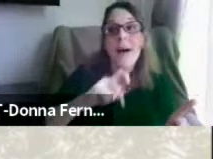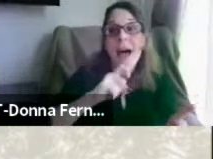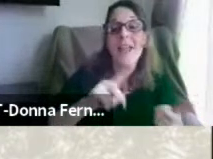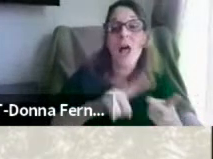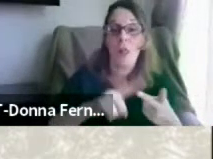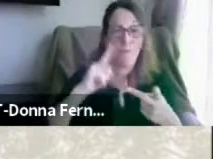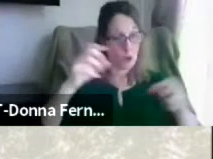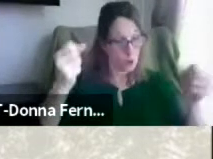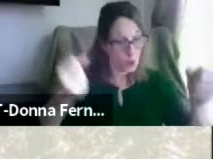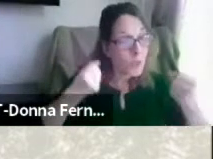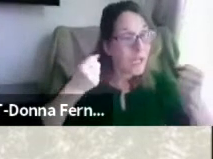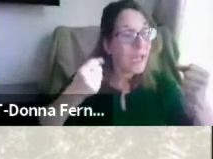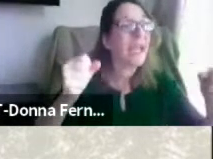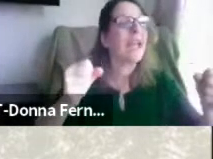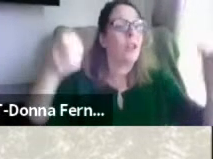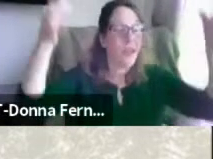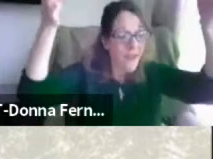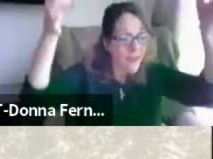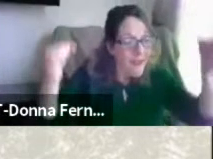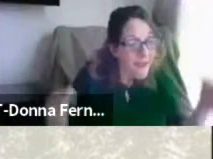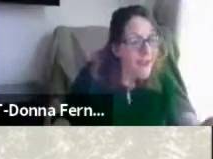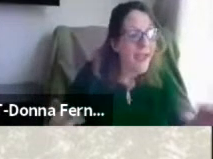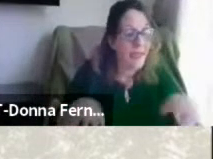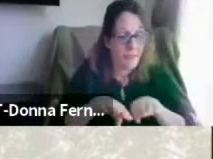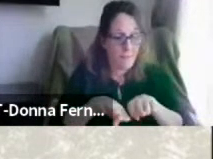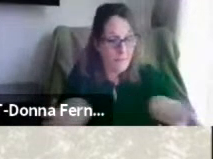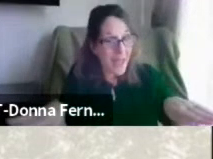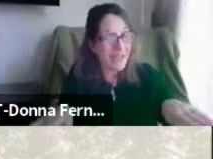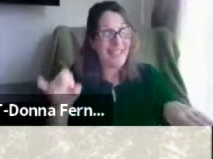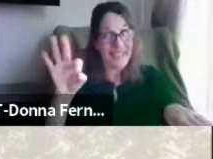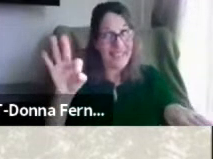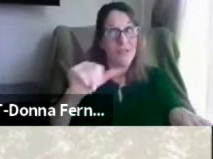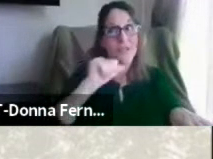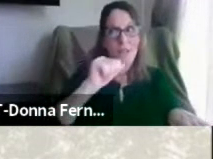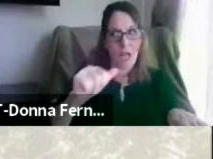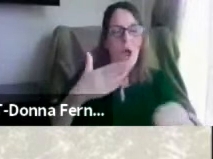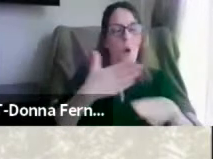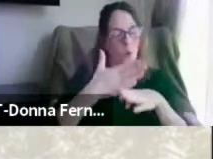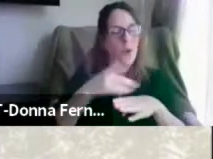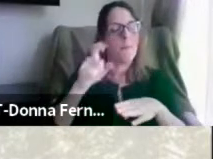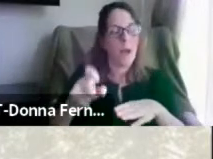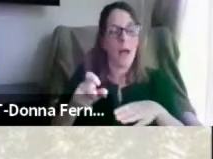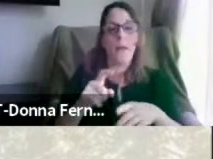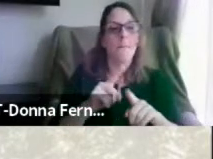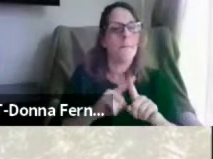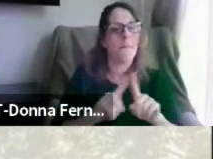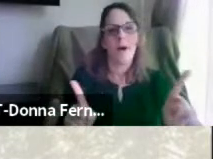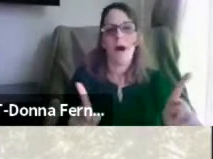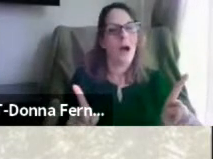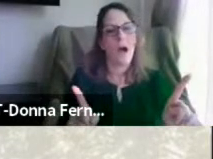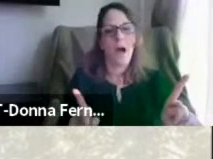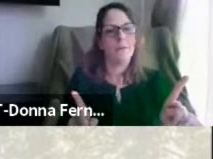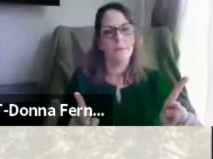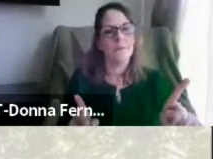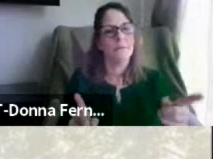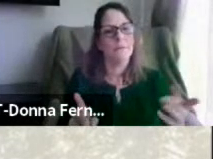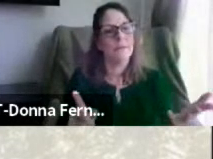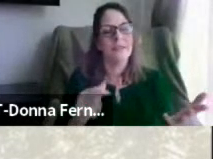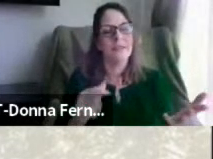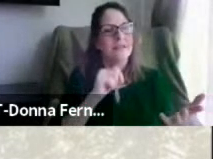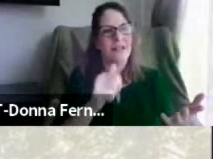sets, handrails, or benches that are not wood. But it's not an effective use of disinfectants